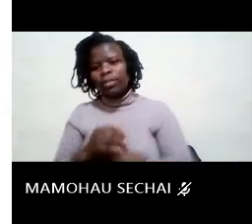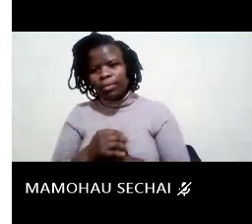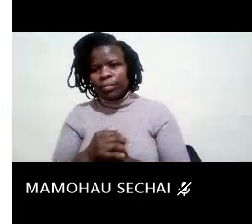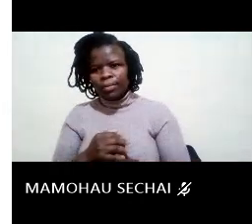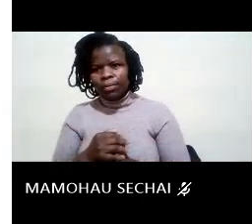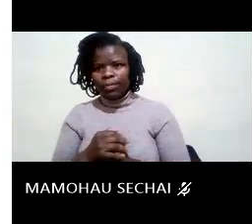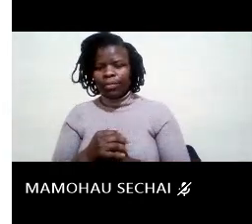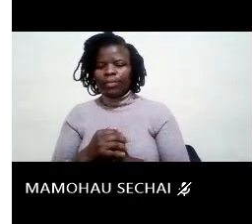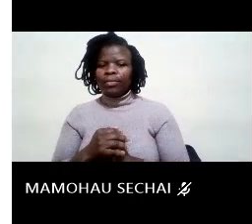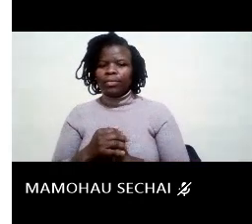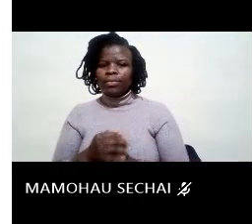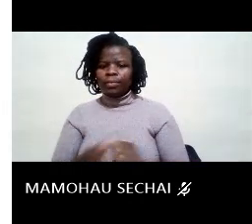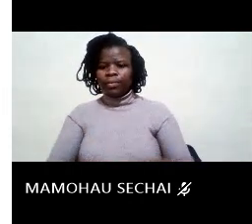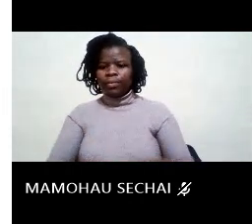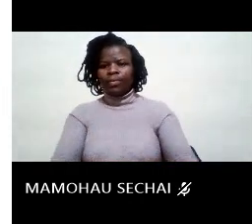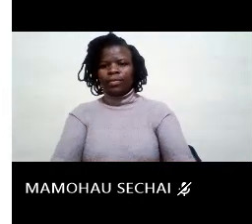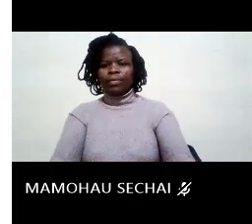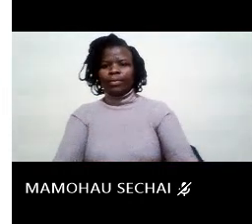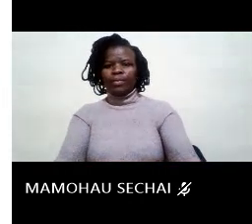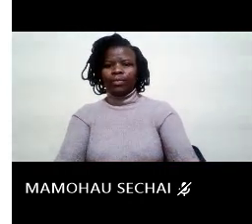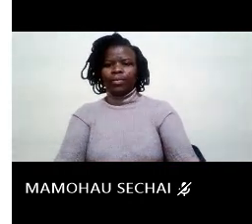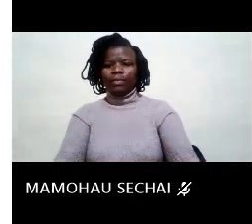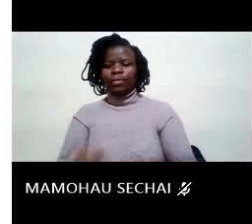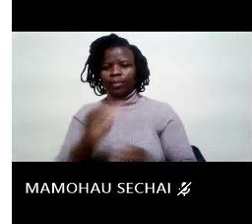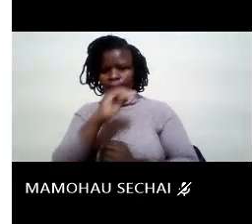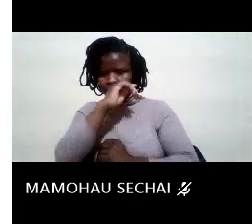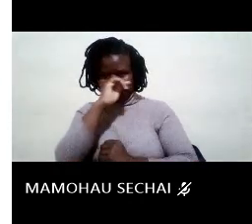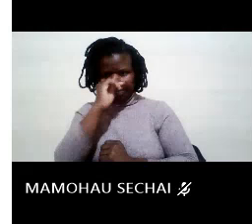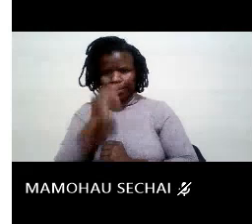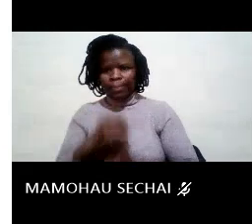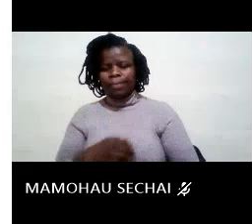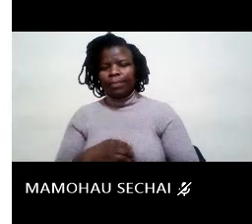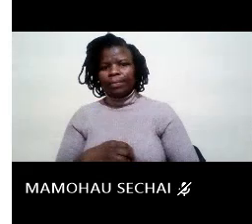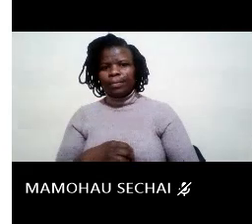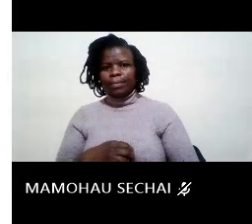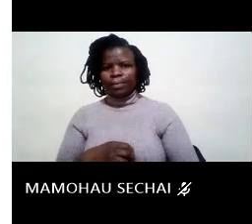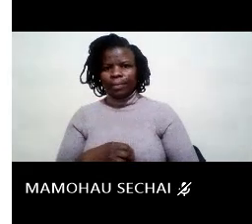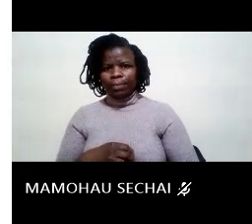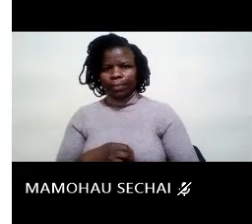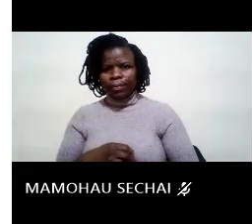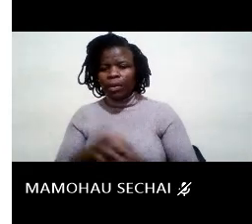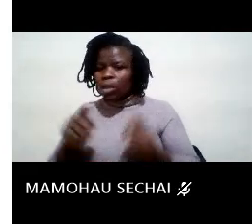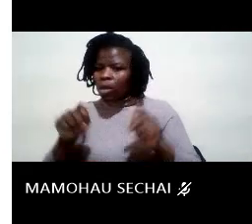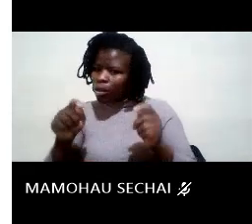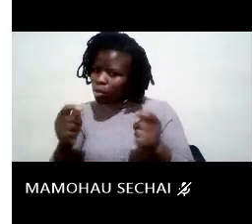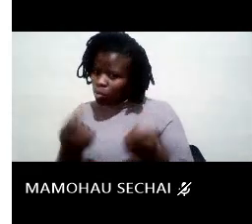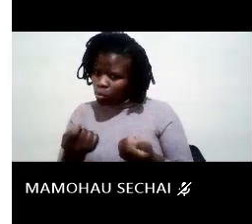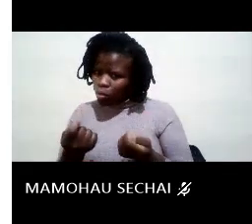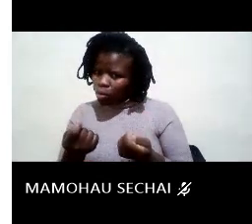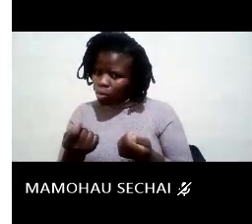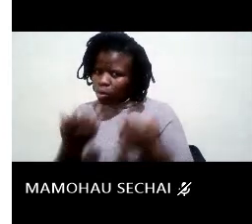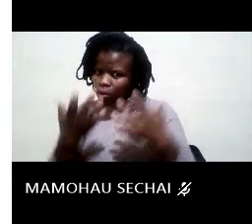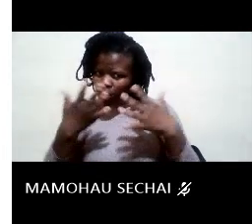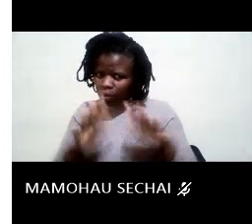that. And then you do reflection on that. So we've already gone through this, decoloniality. Okay.